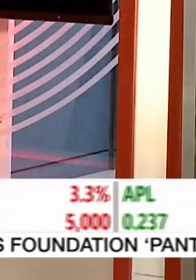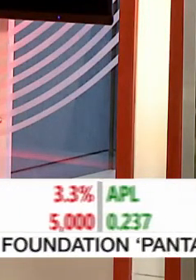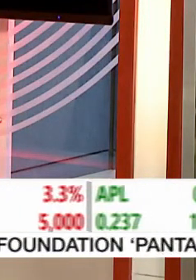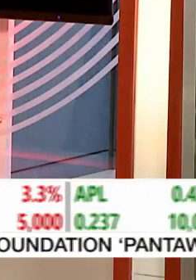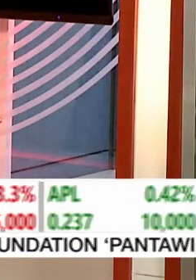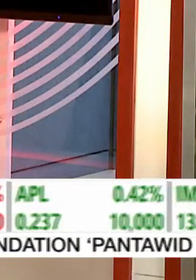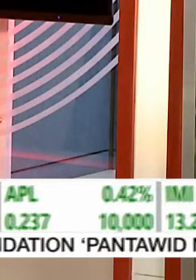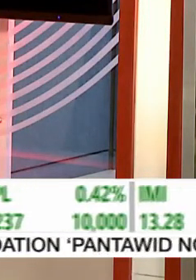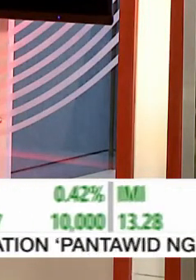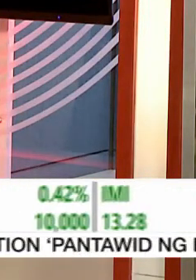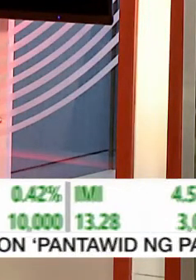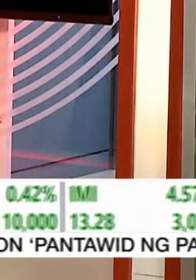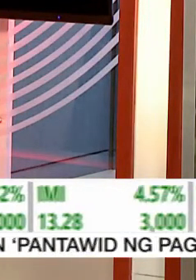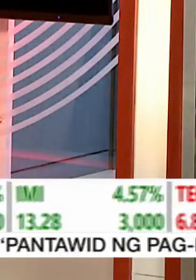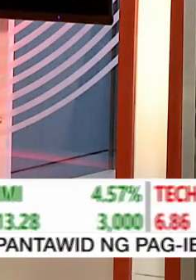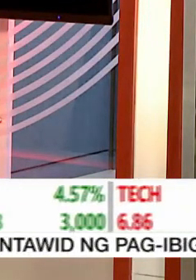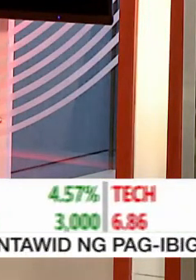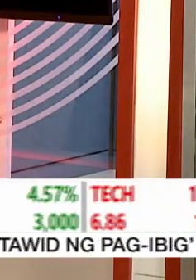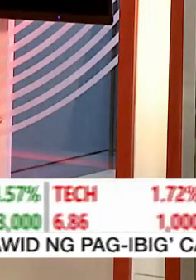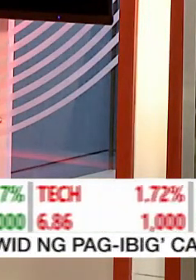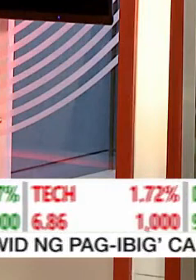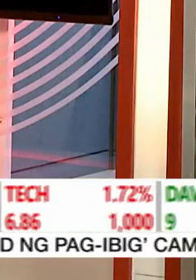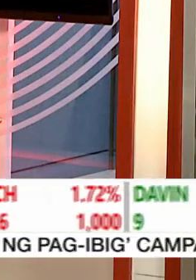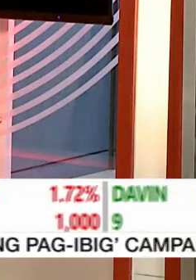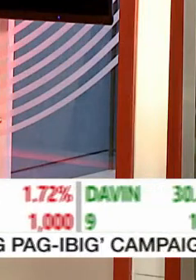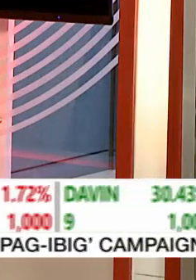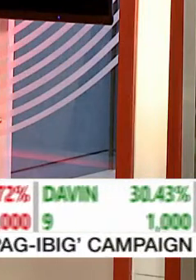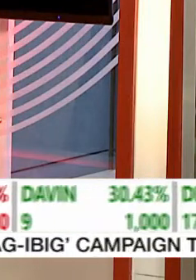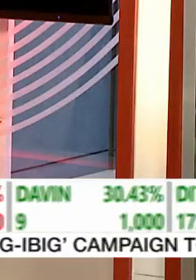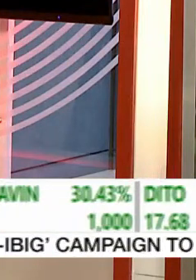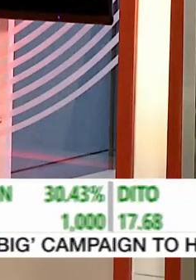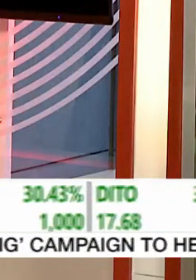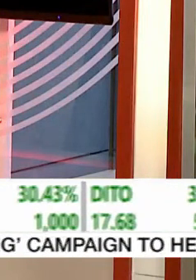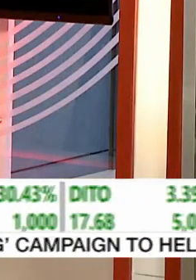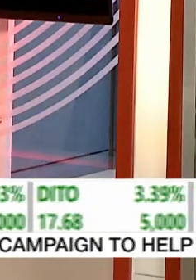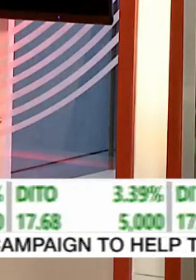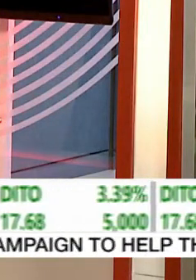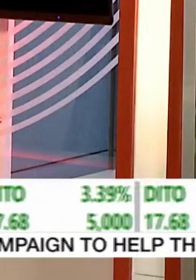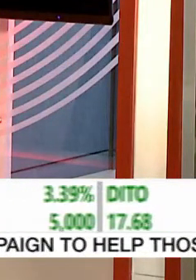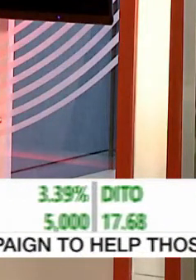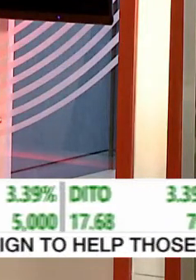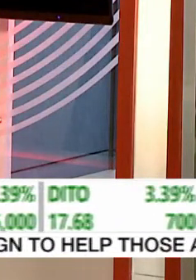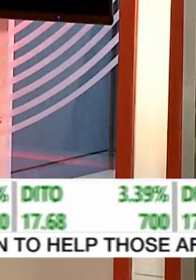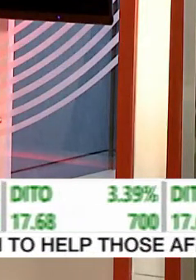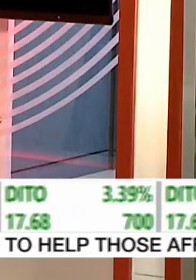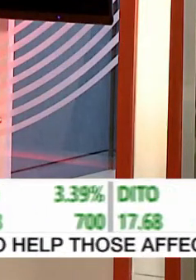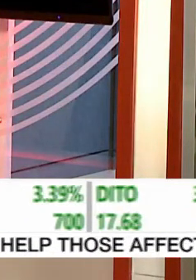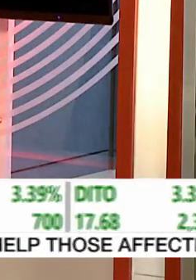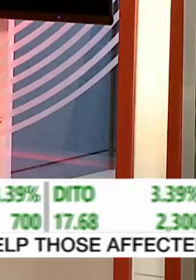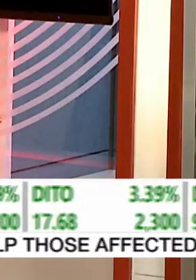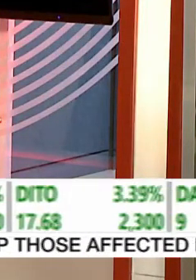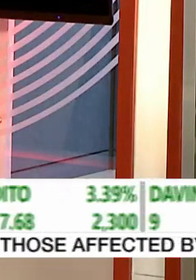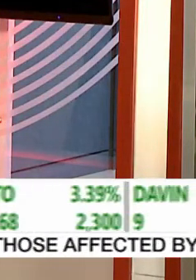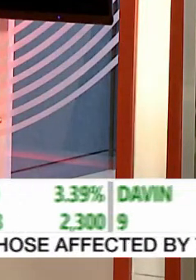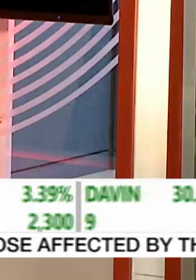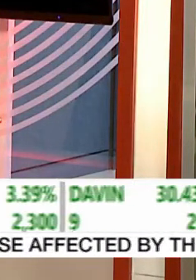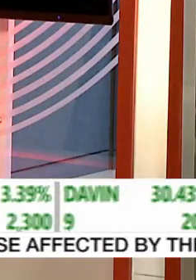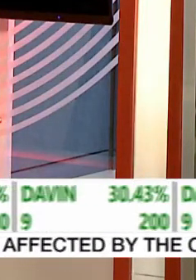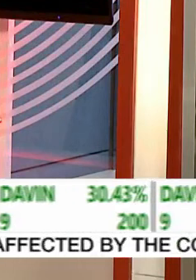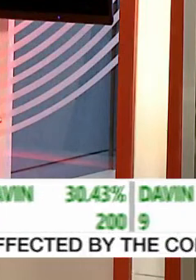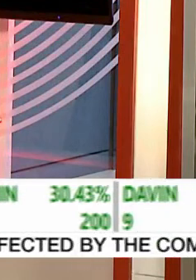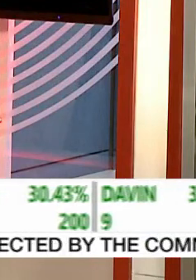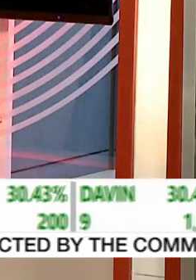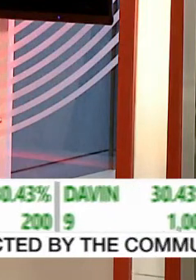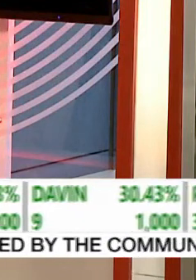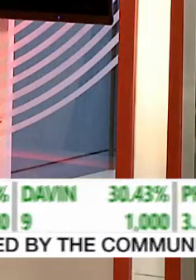years old giving birth, putting the lives of both baby and mom at risk. According to the Commission, although there was a decline in babies being born